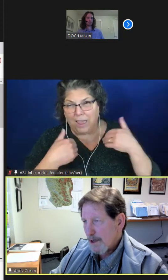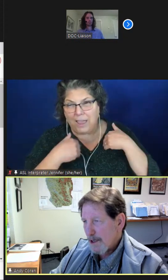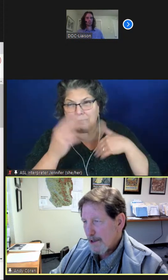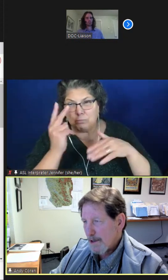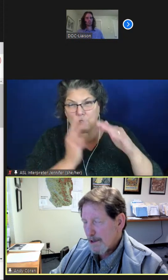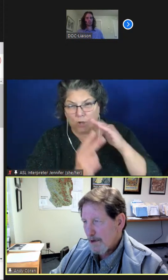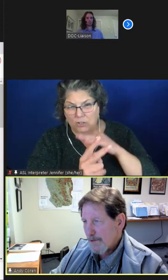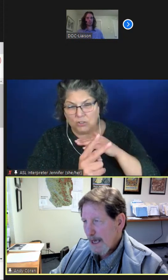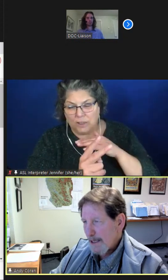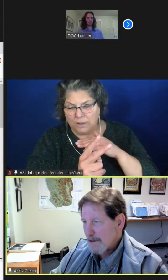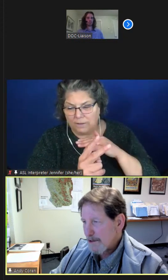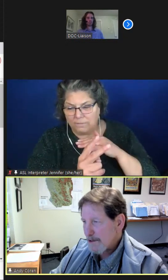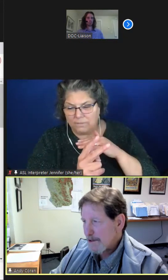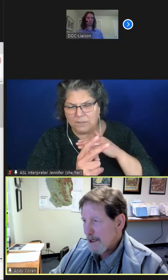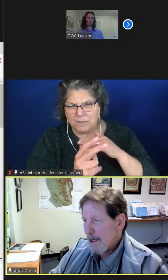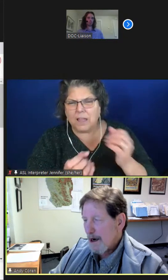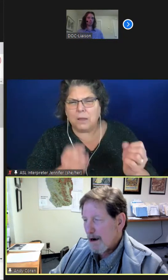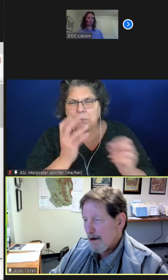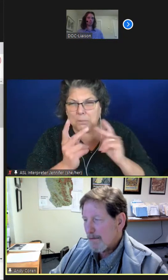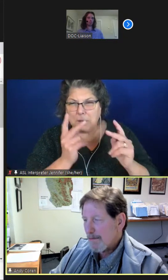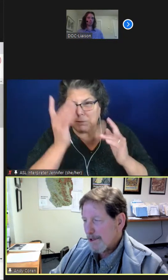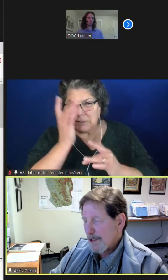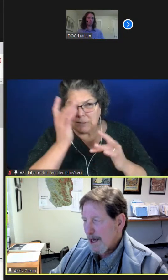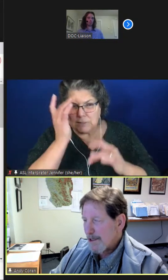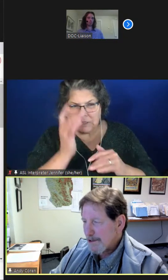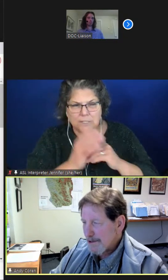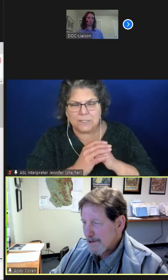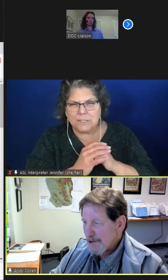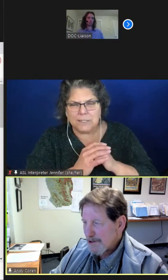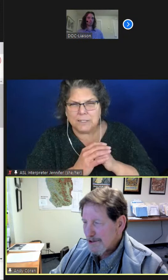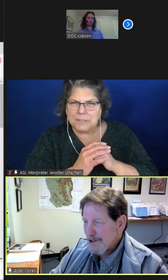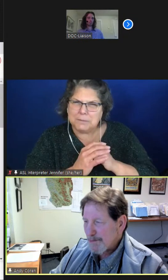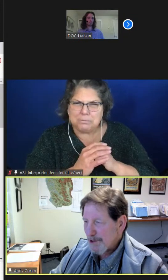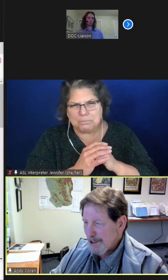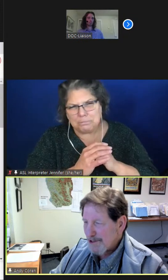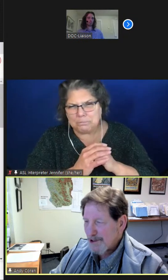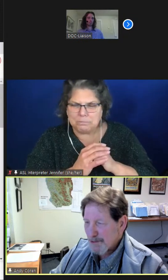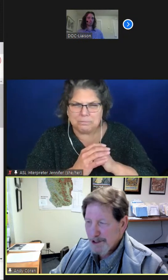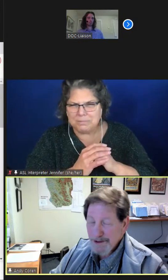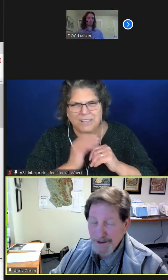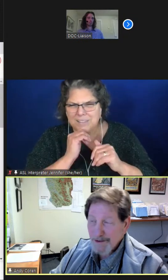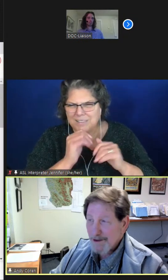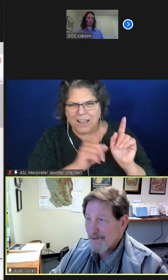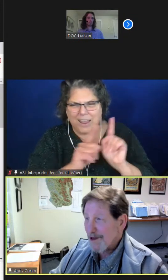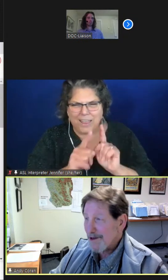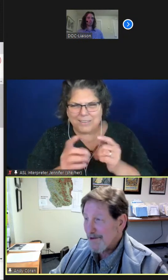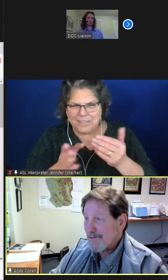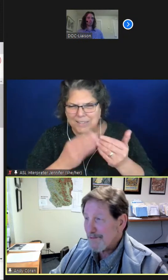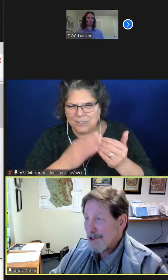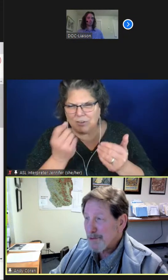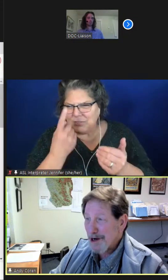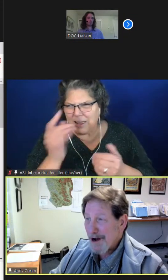of cases are really not as simple and easy to read. They're much more